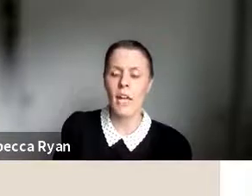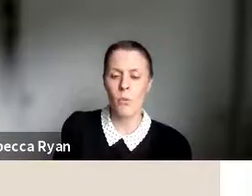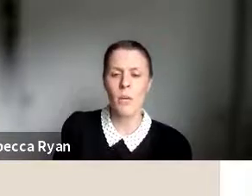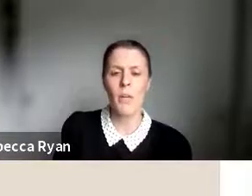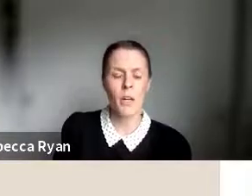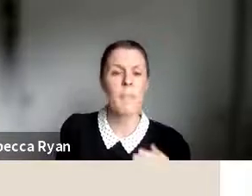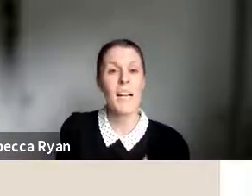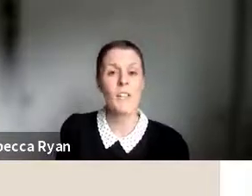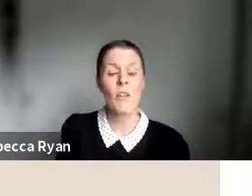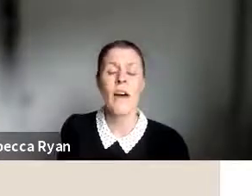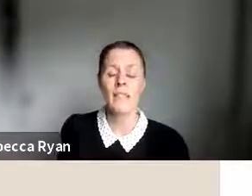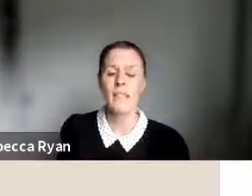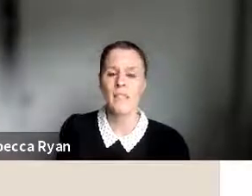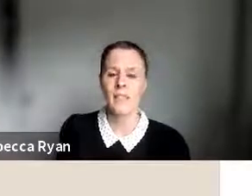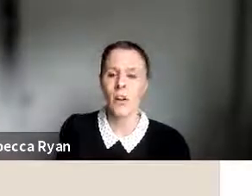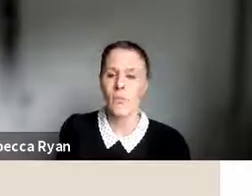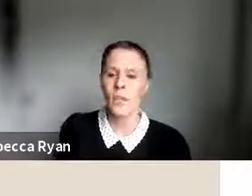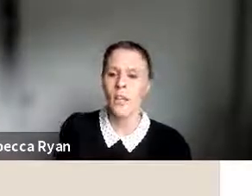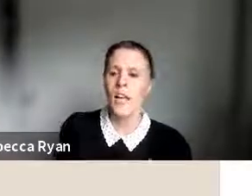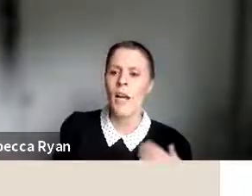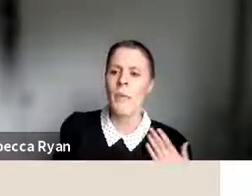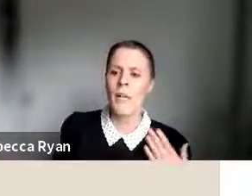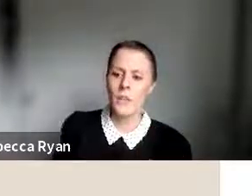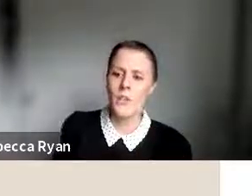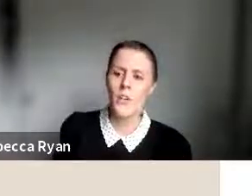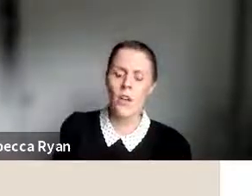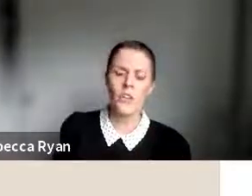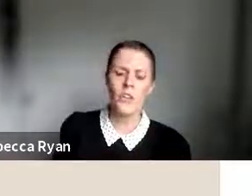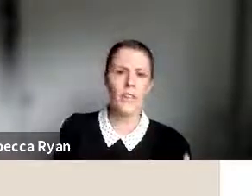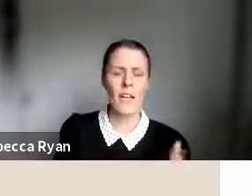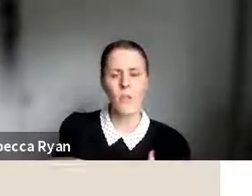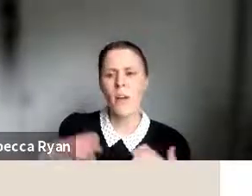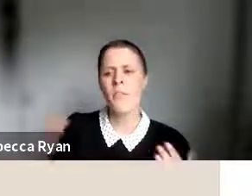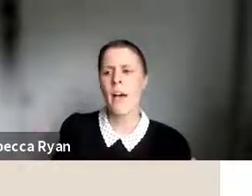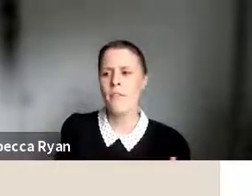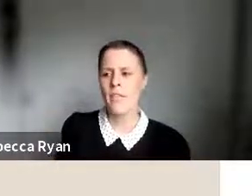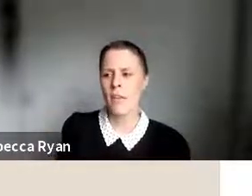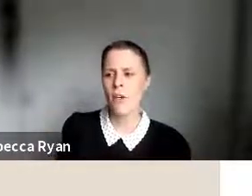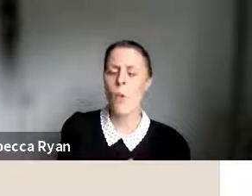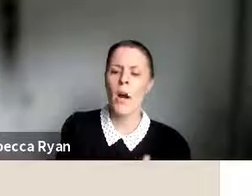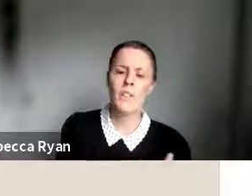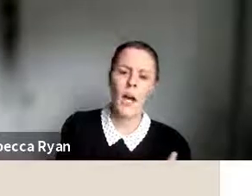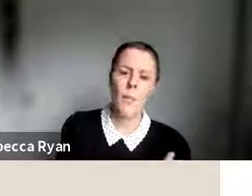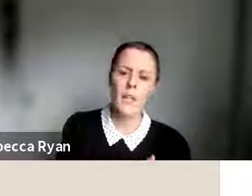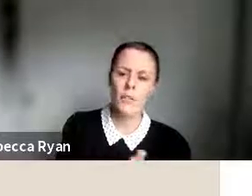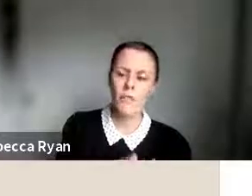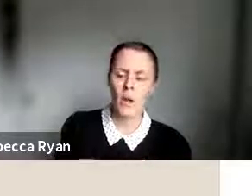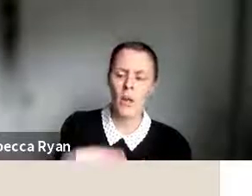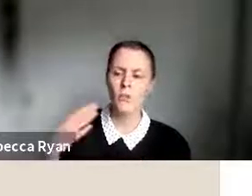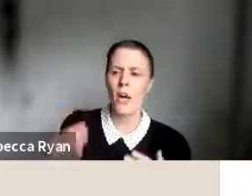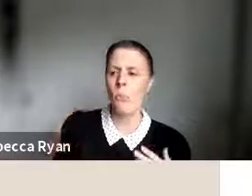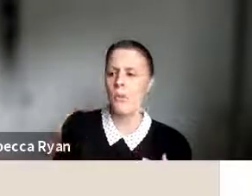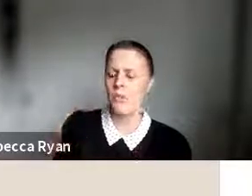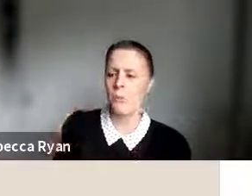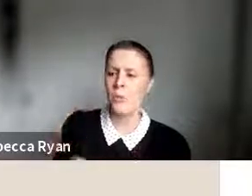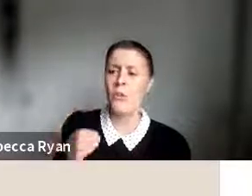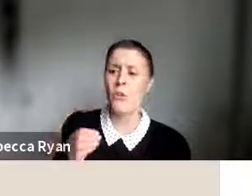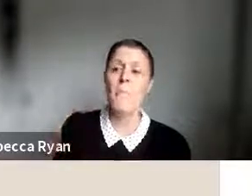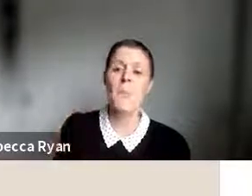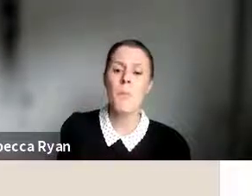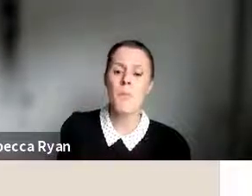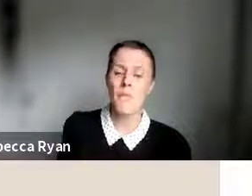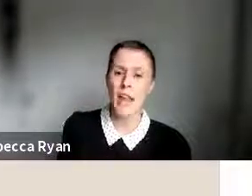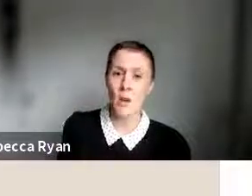after the 8-week period because of the vaccine itself. And because of the knowledge gain, that's why the FDA requires companies to follow trial participants